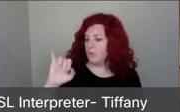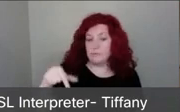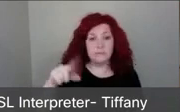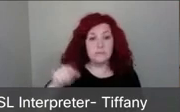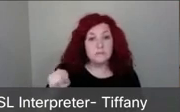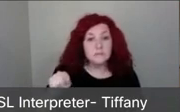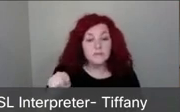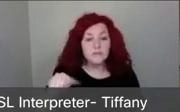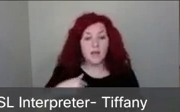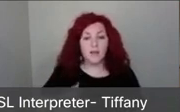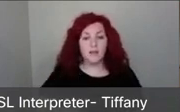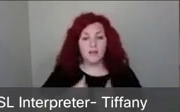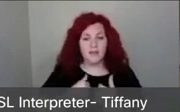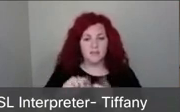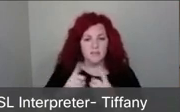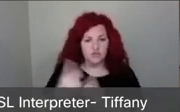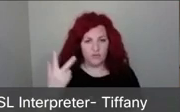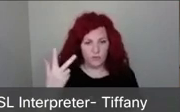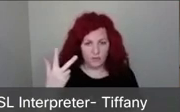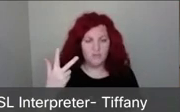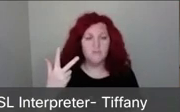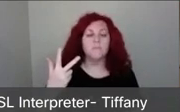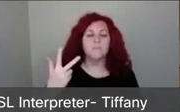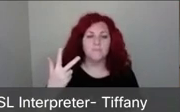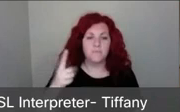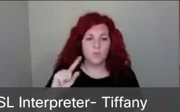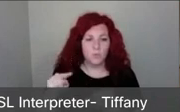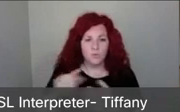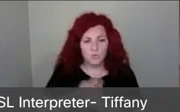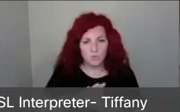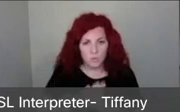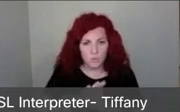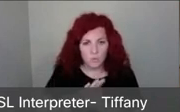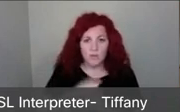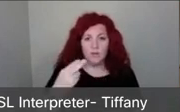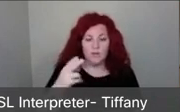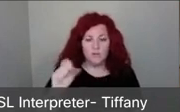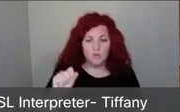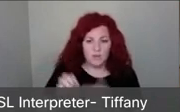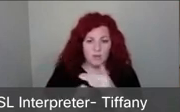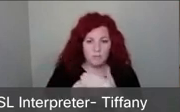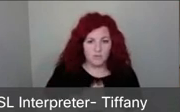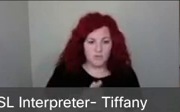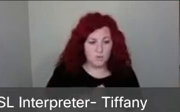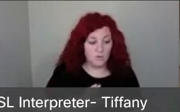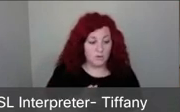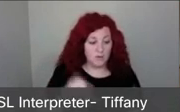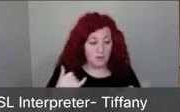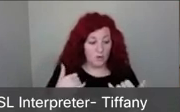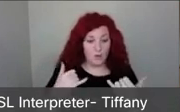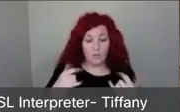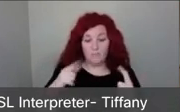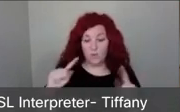I live in District 3. I went to school there, high school, elementary school, and now I am currently